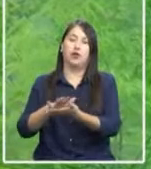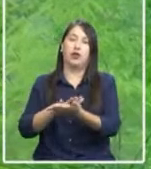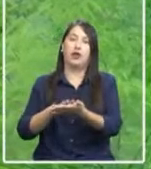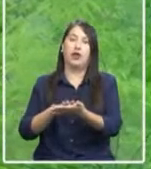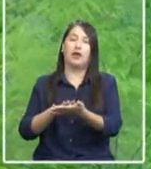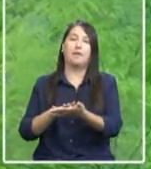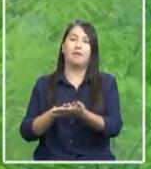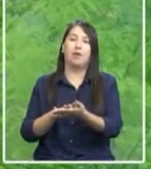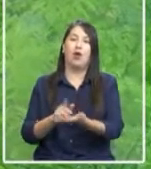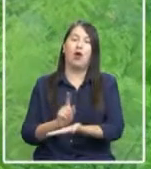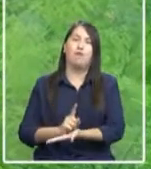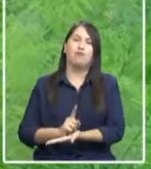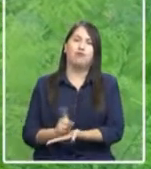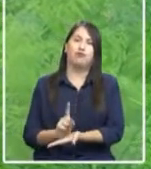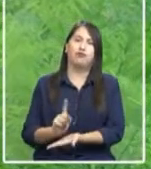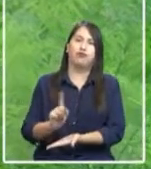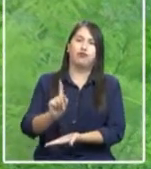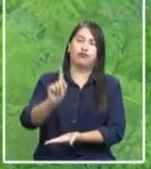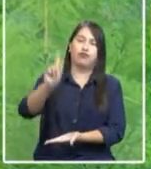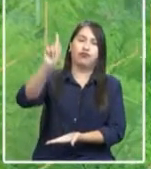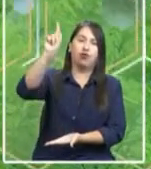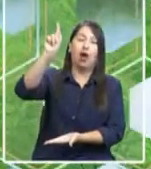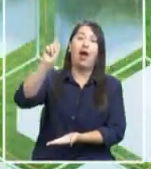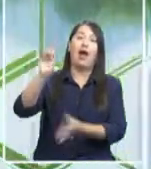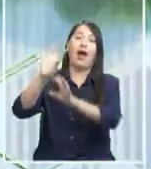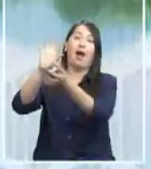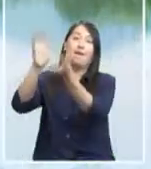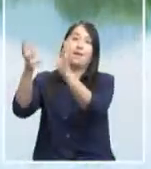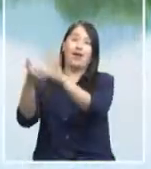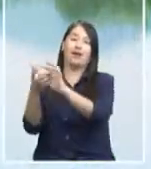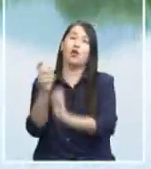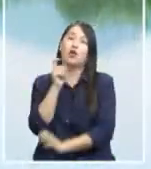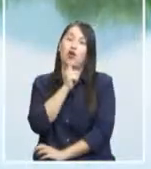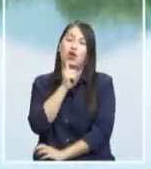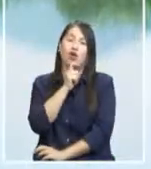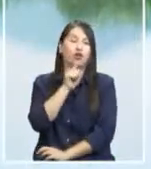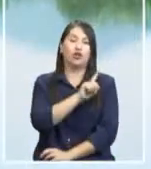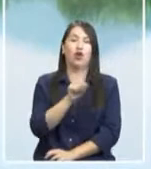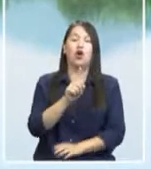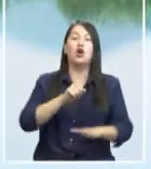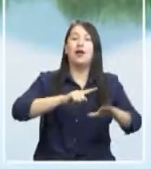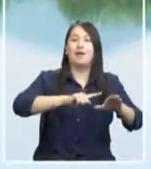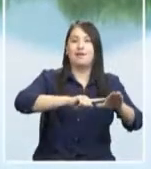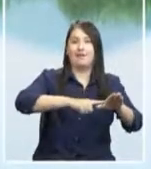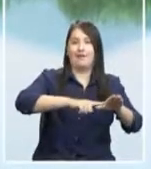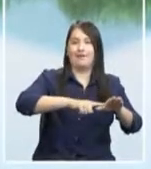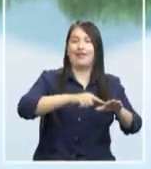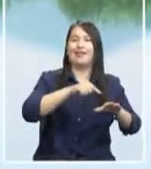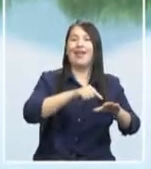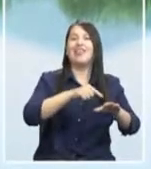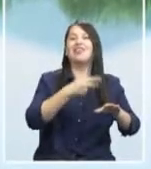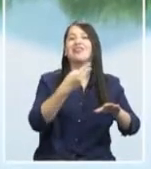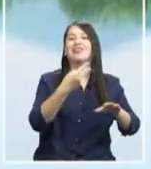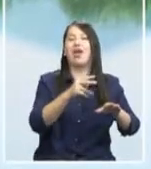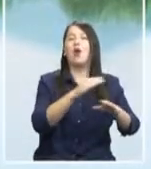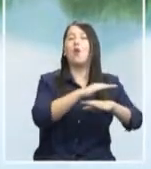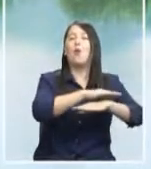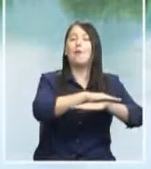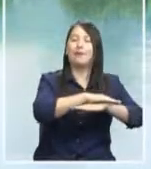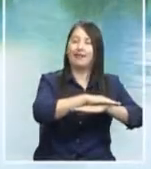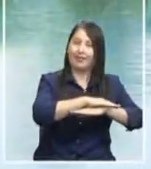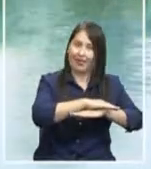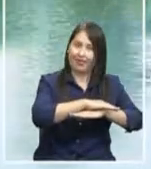but these technologies that are called technologies of humility. These technologies focus in on the